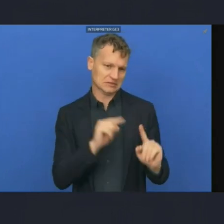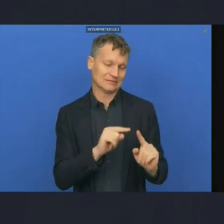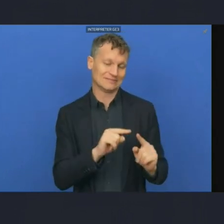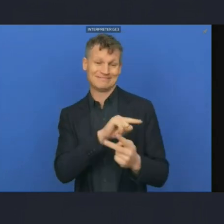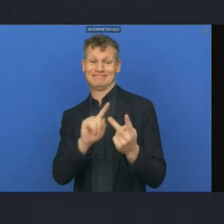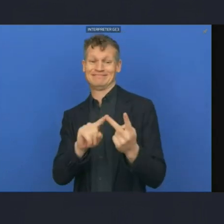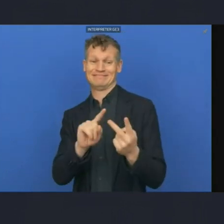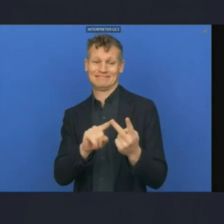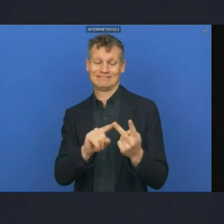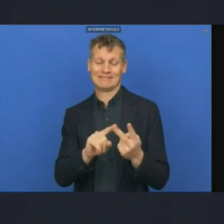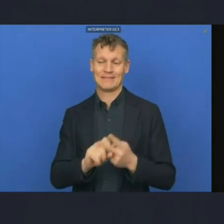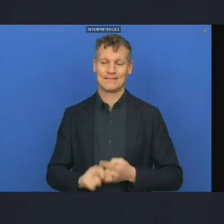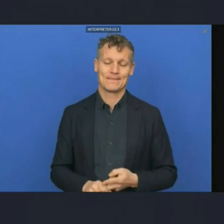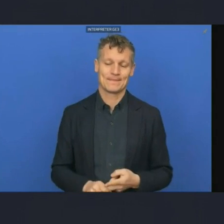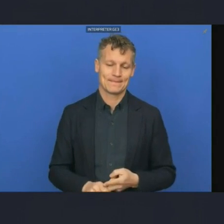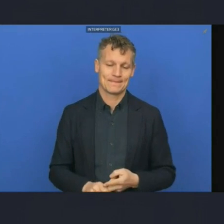about